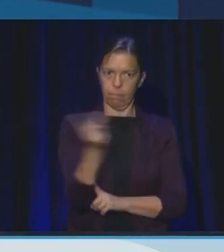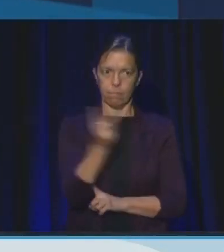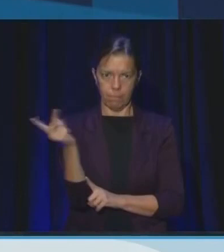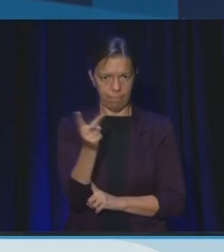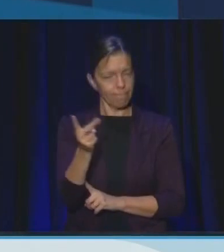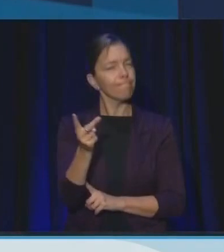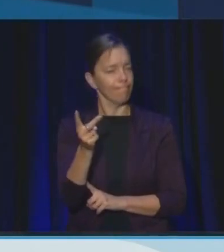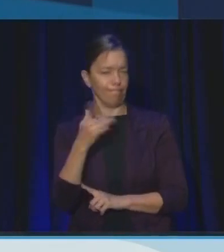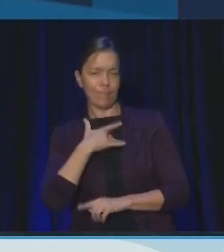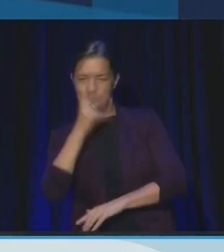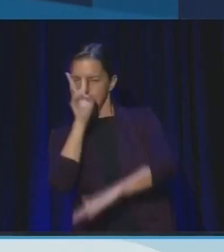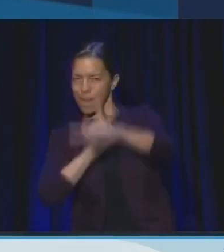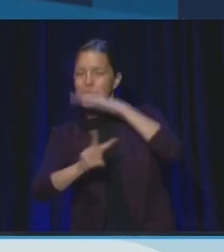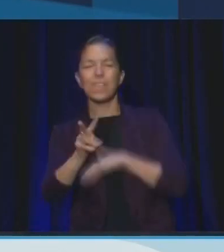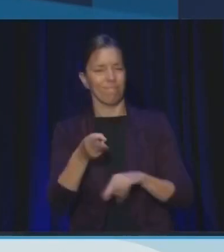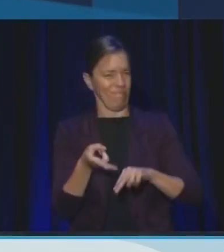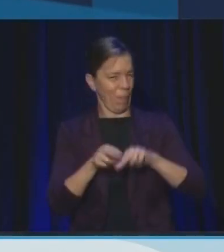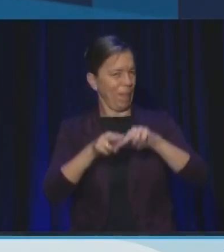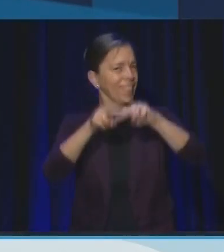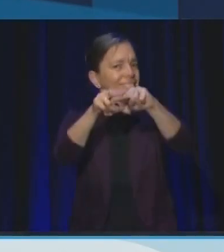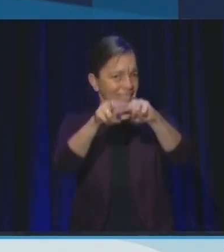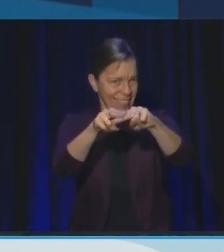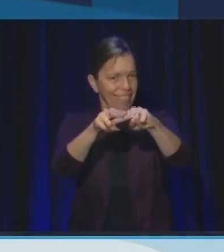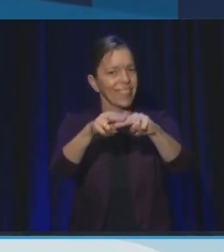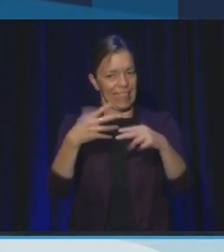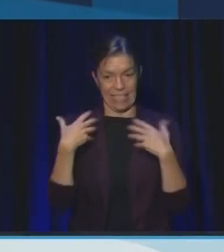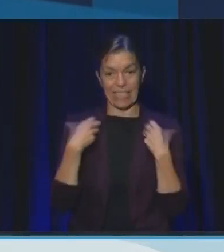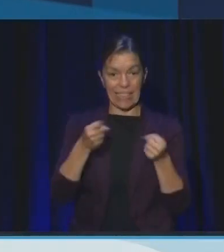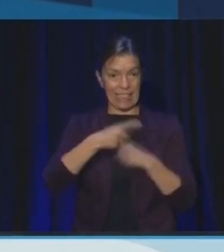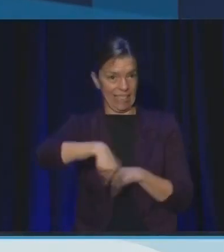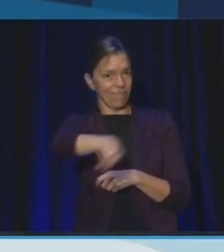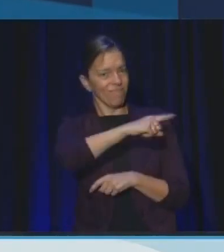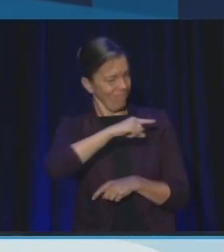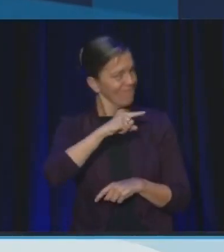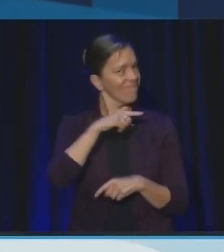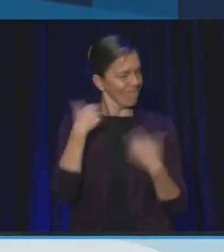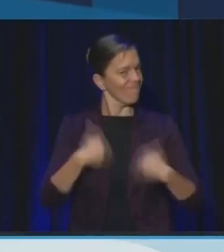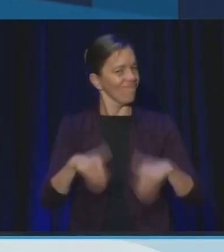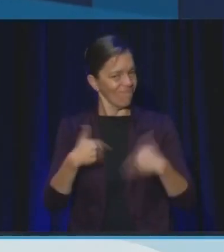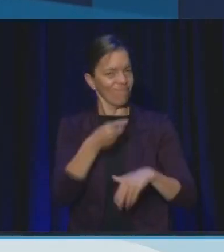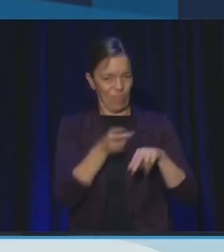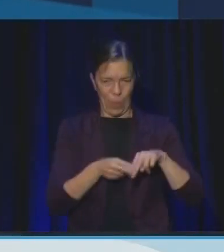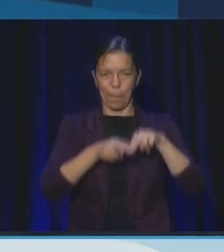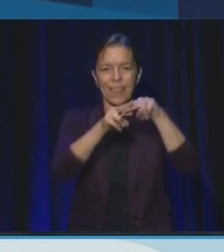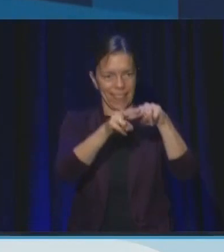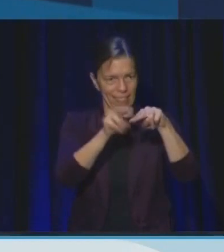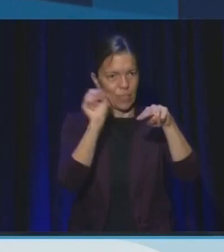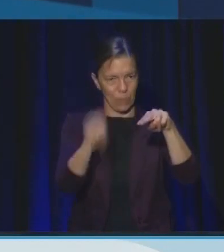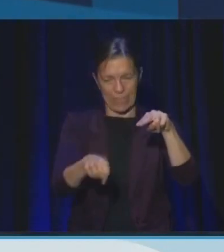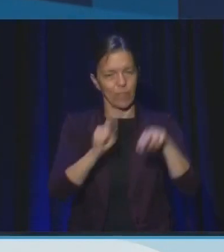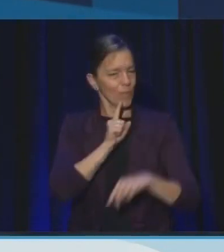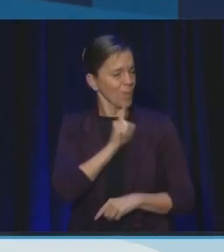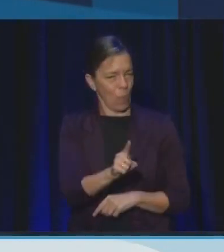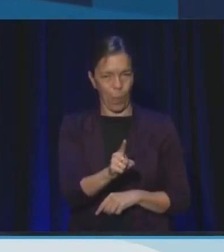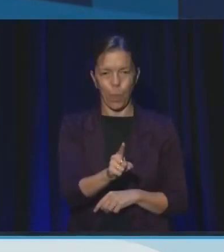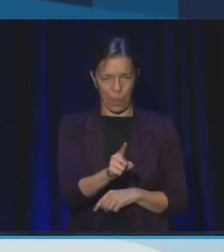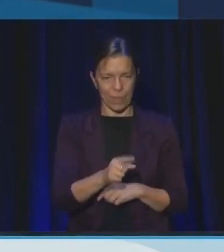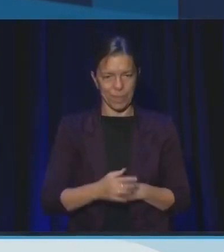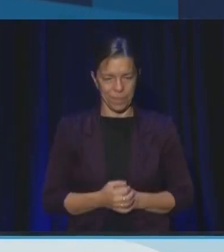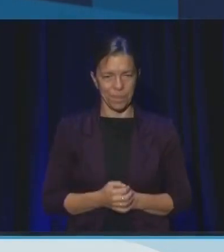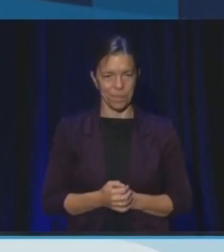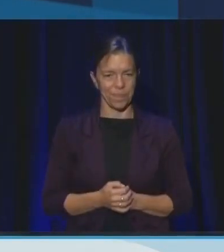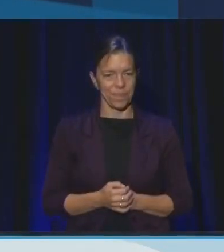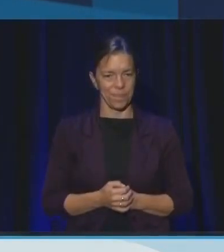expect that it will continue to increase in the next few days, in the next weeks, in Well,